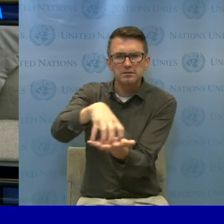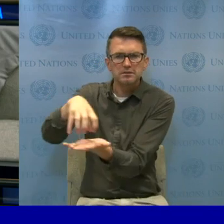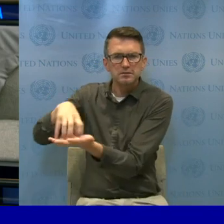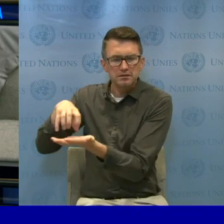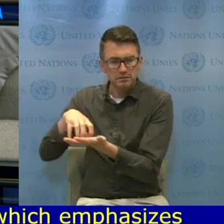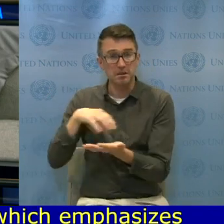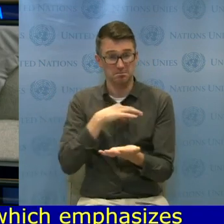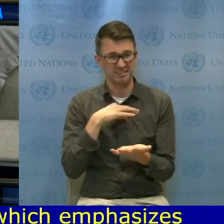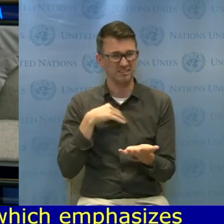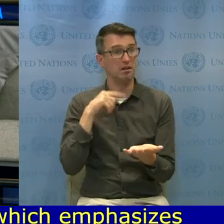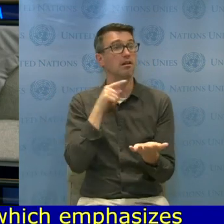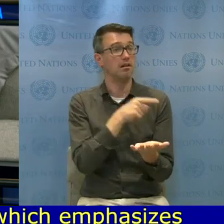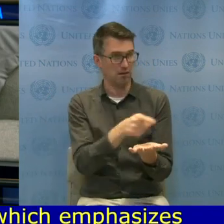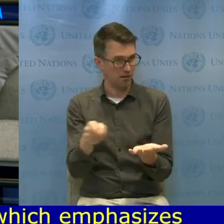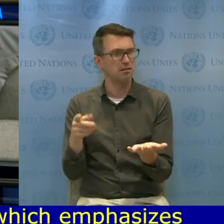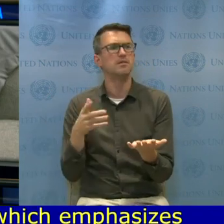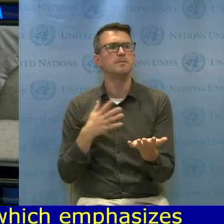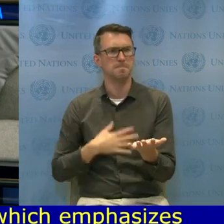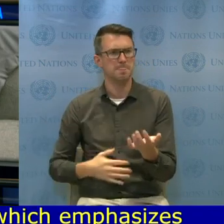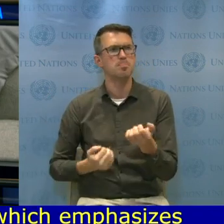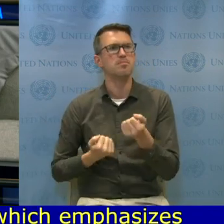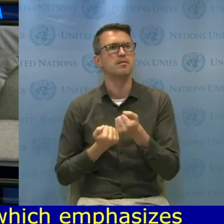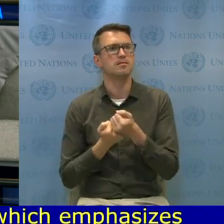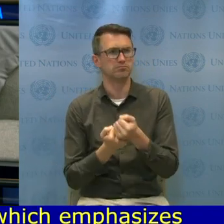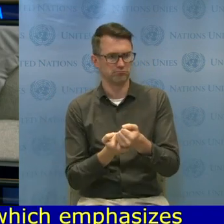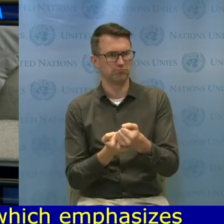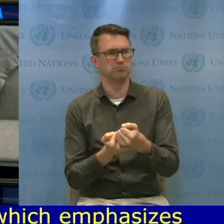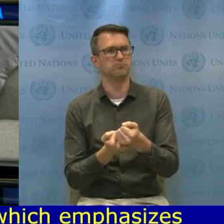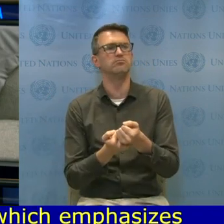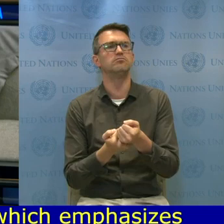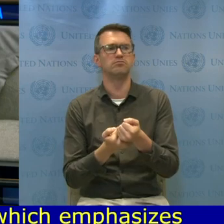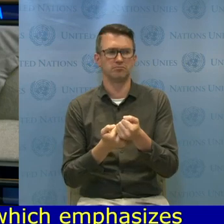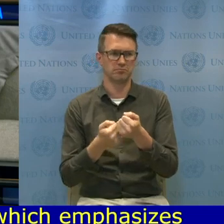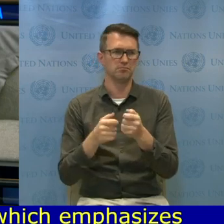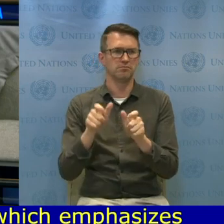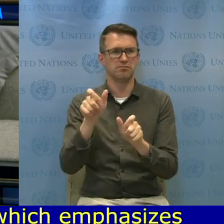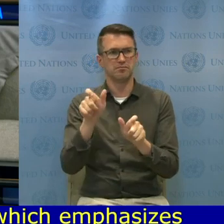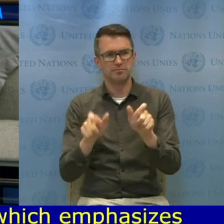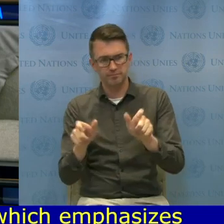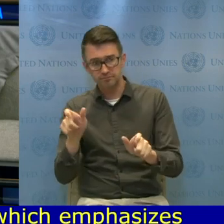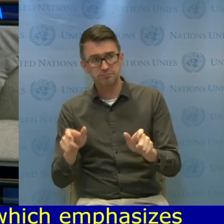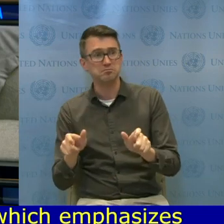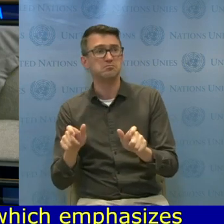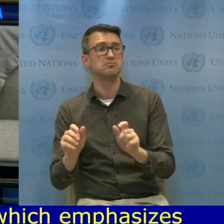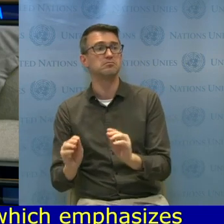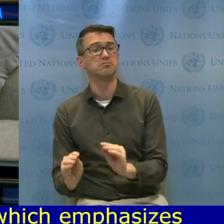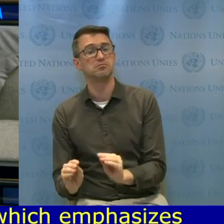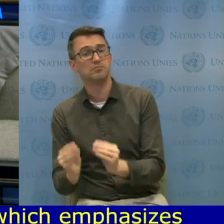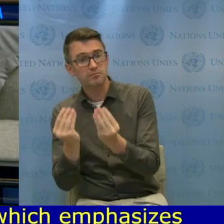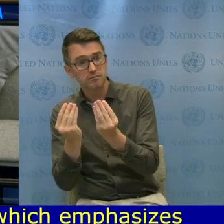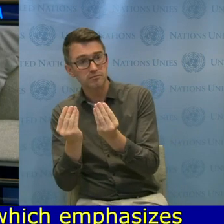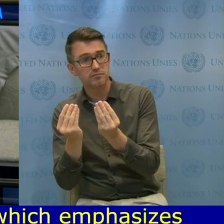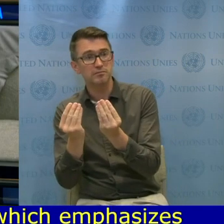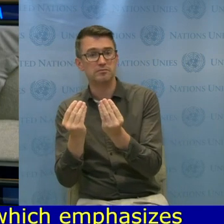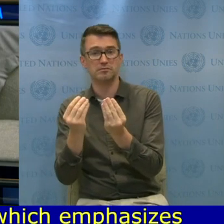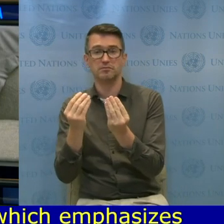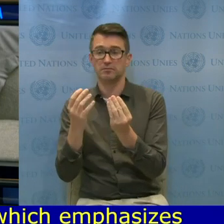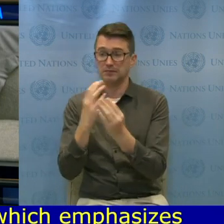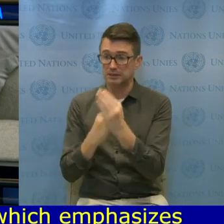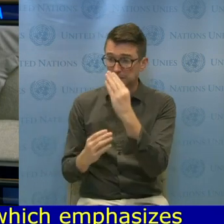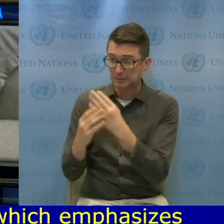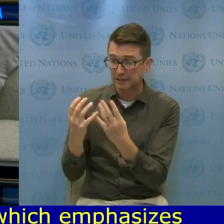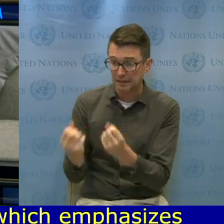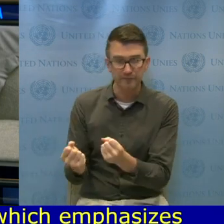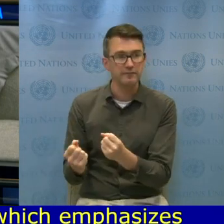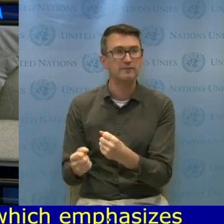of persons with disabilities for both hospitals and outpatient services. Here,